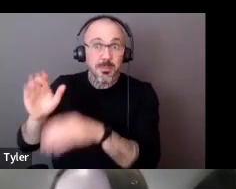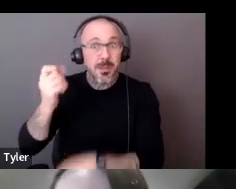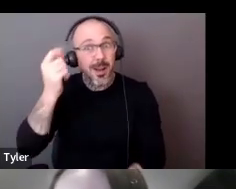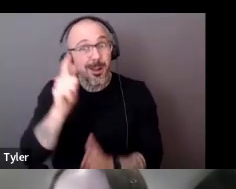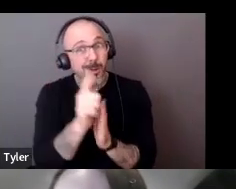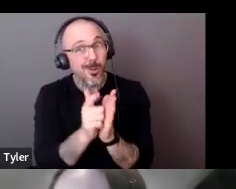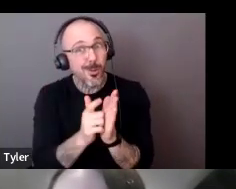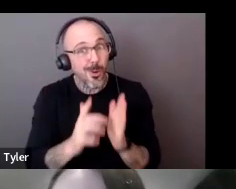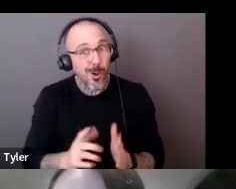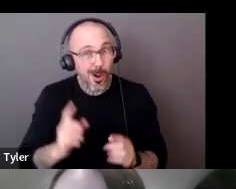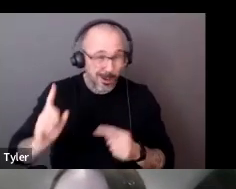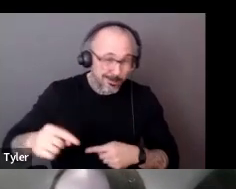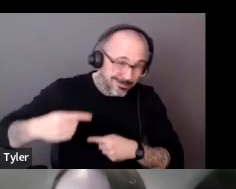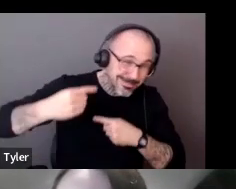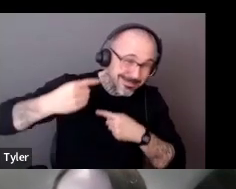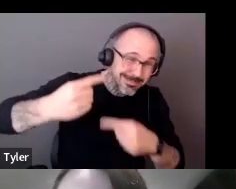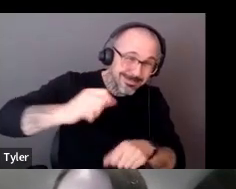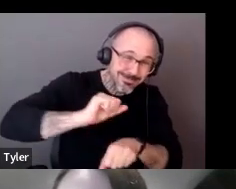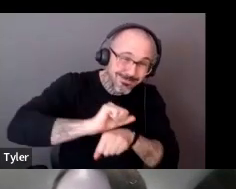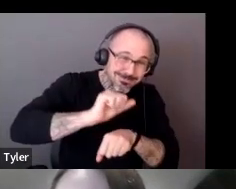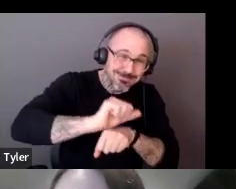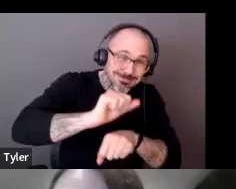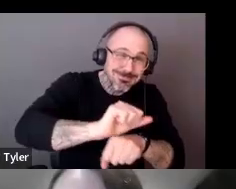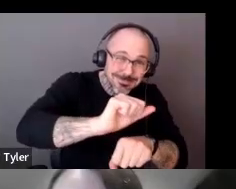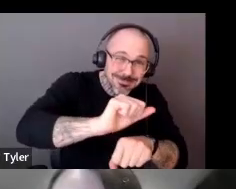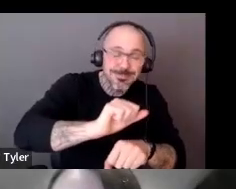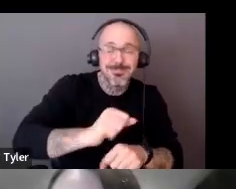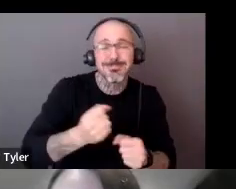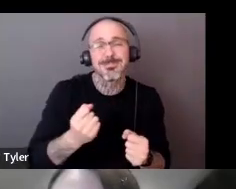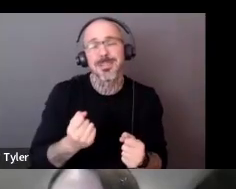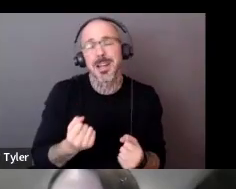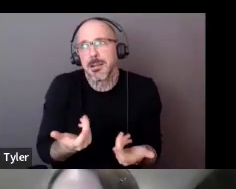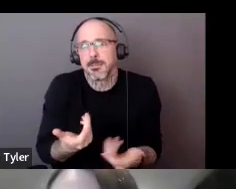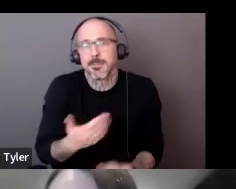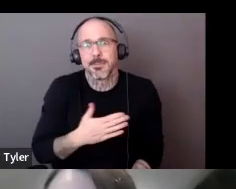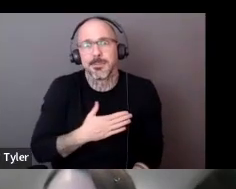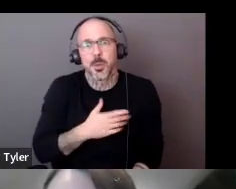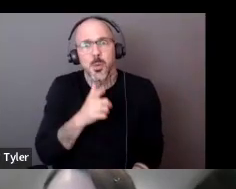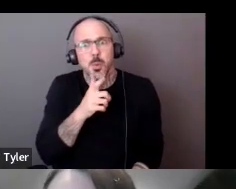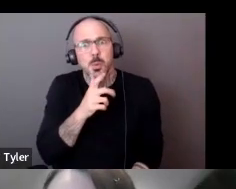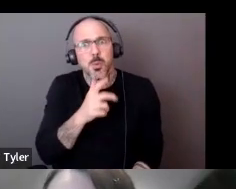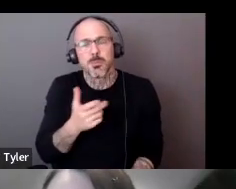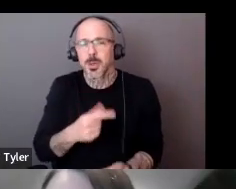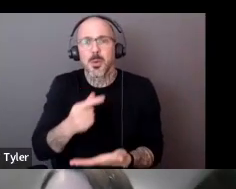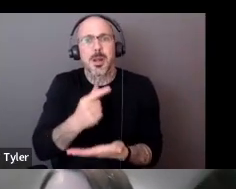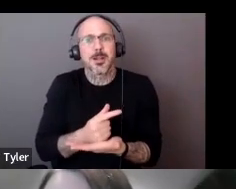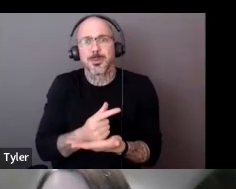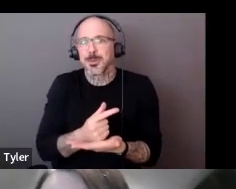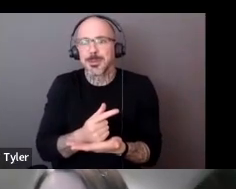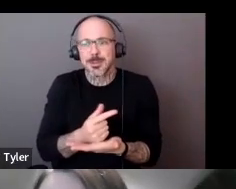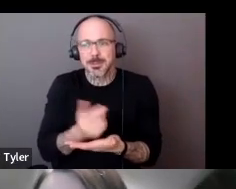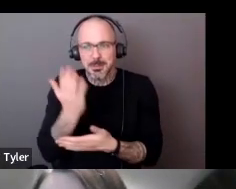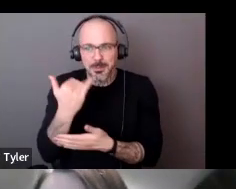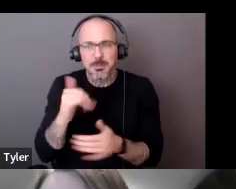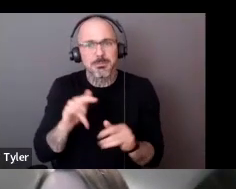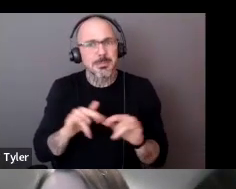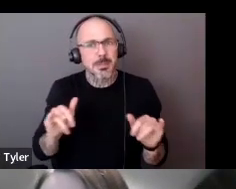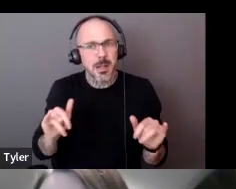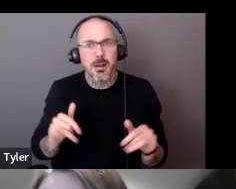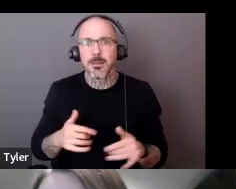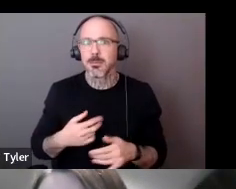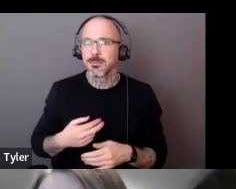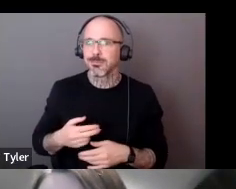but quite a few. Where my classmates might be looking at retirement, that's not in my immediate